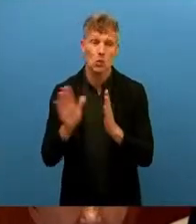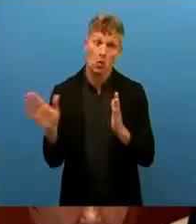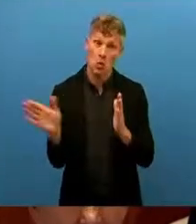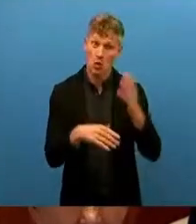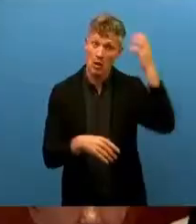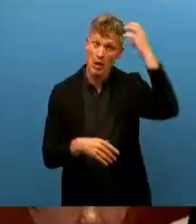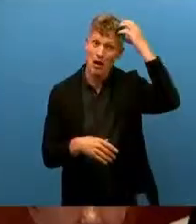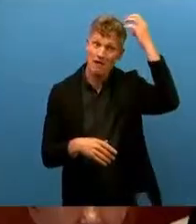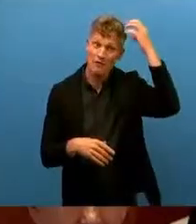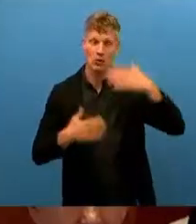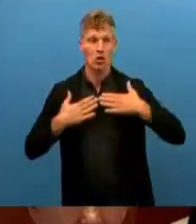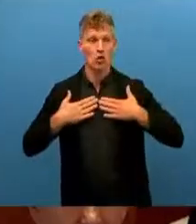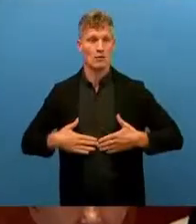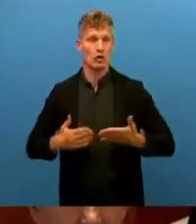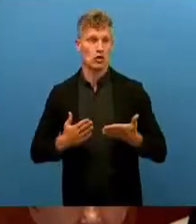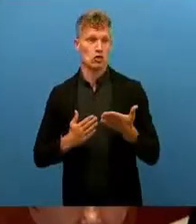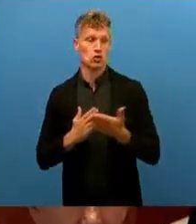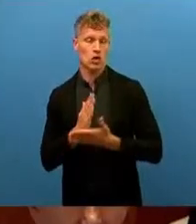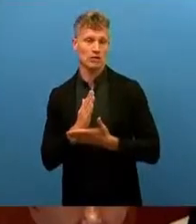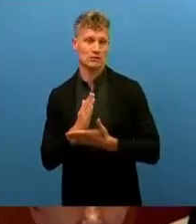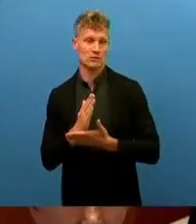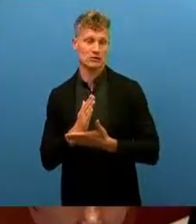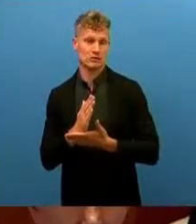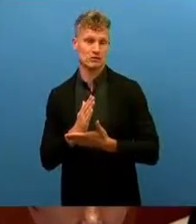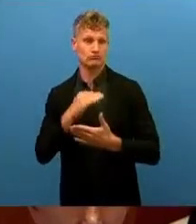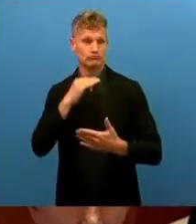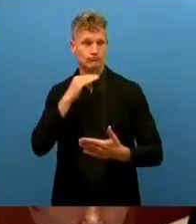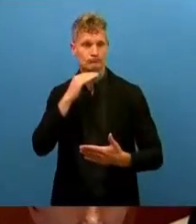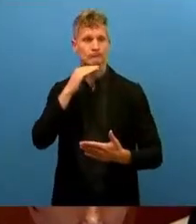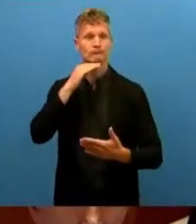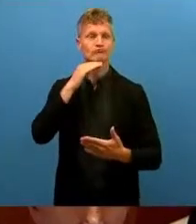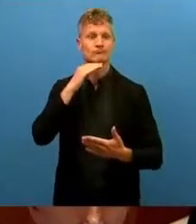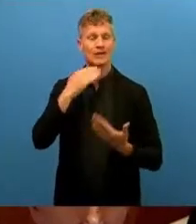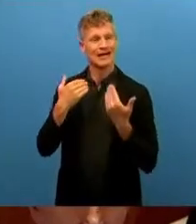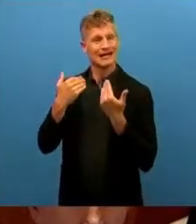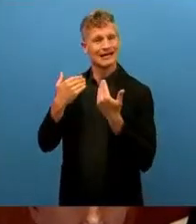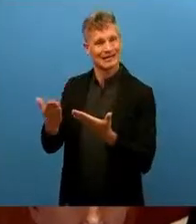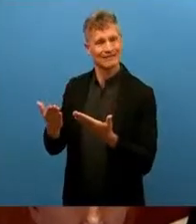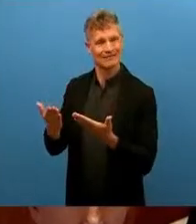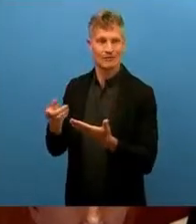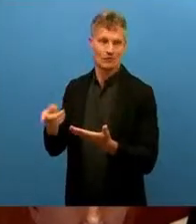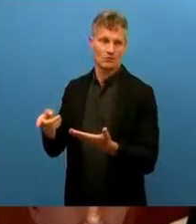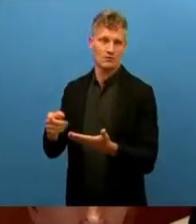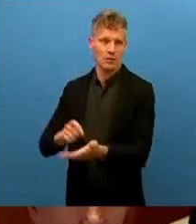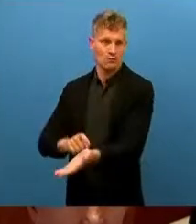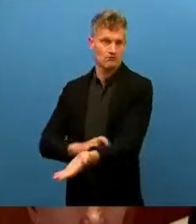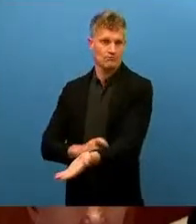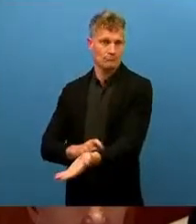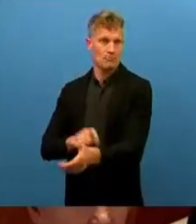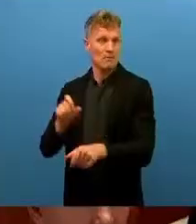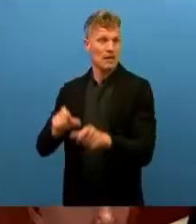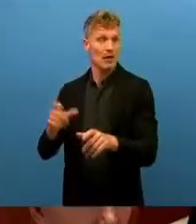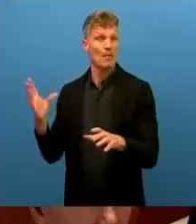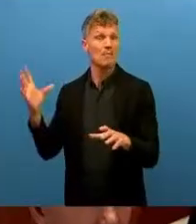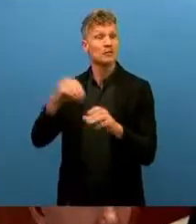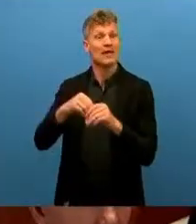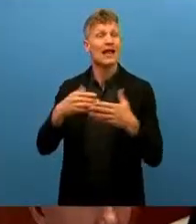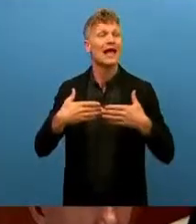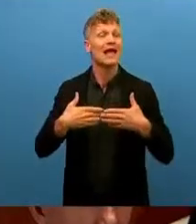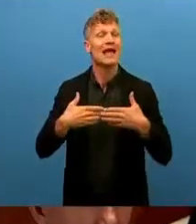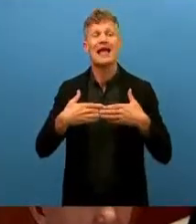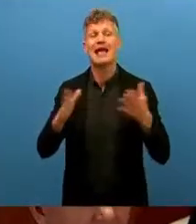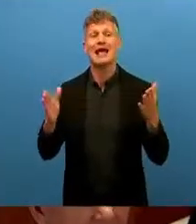ensuring the safety and security of Indigenous peoples participating in any UN processes free from